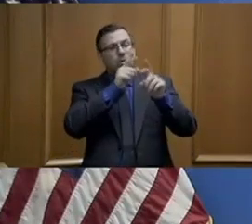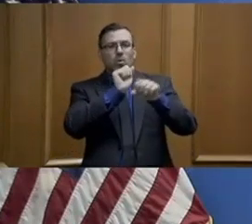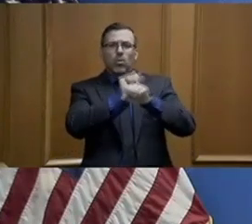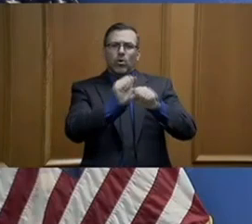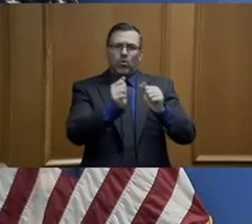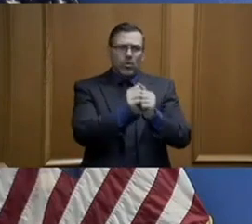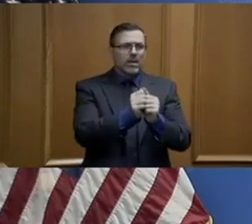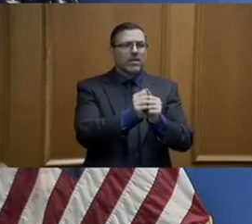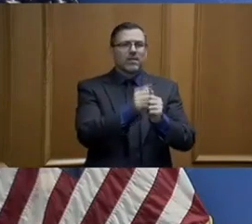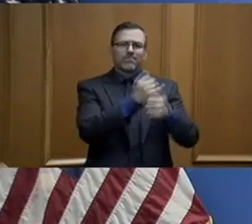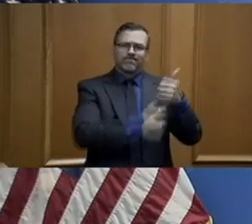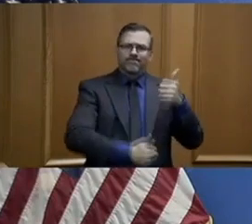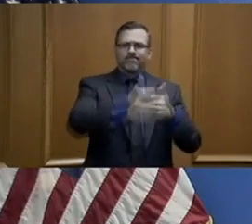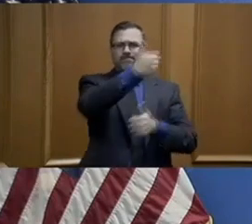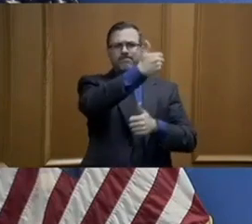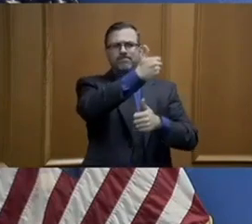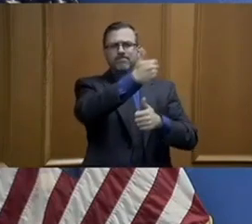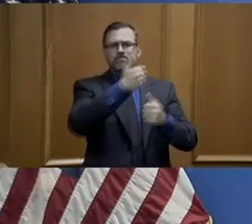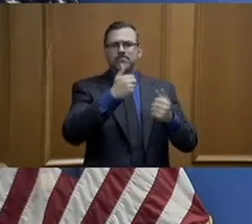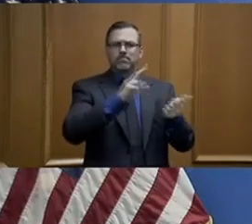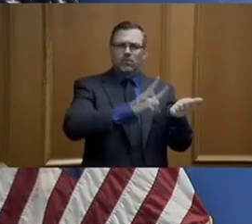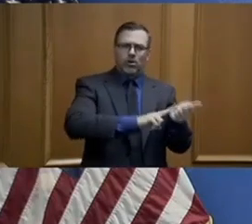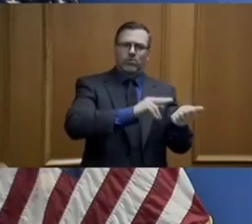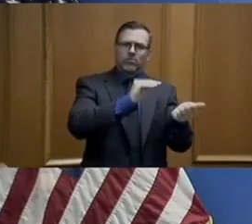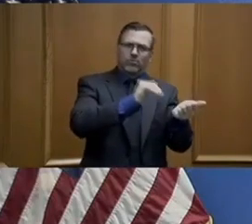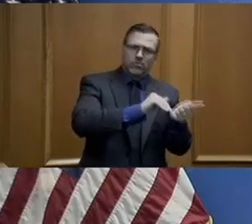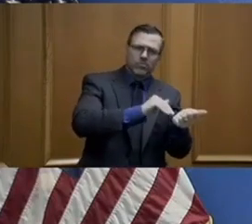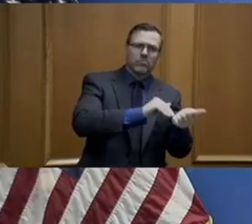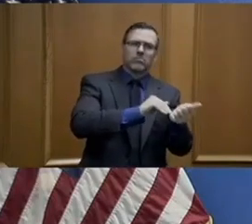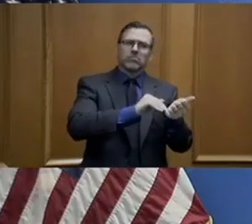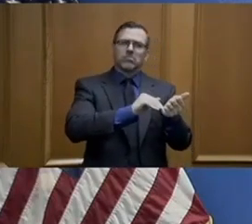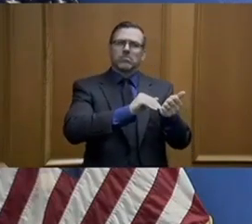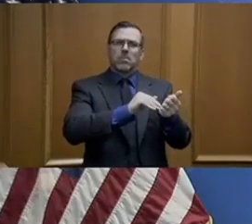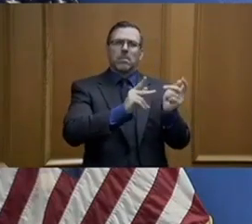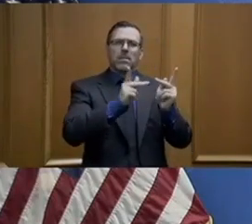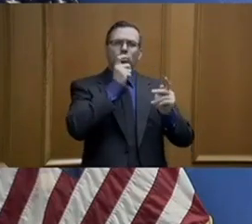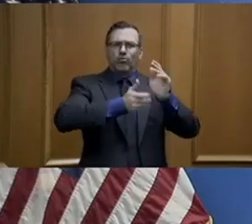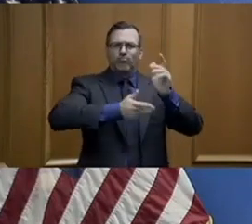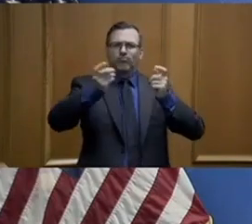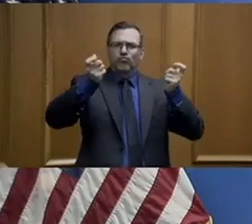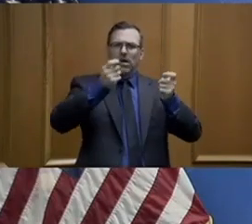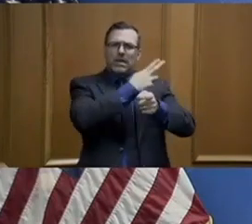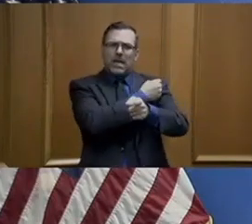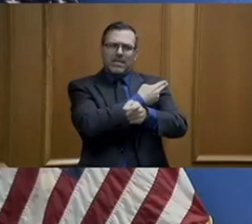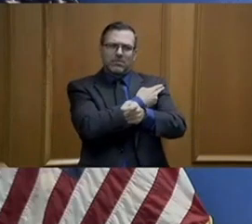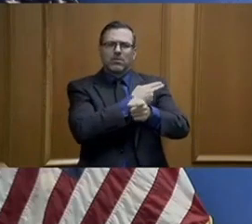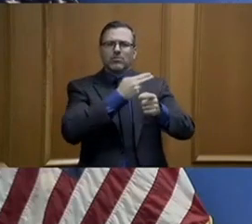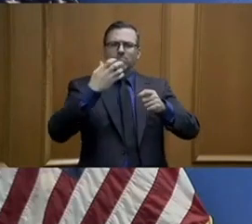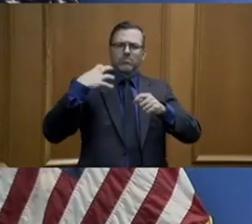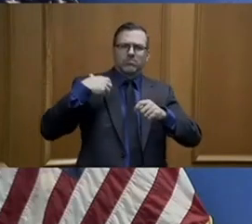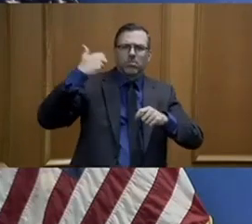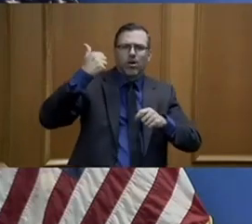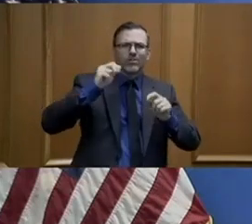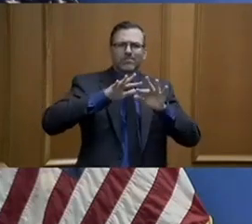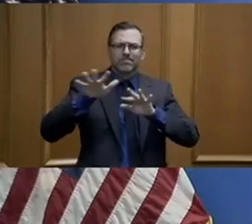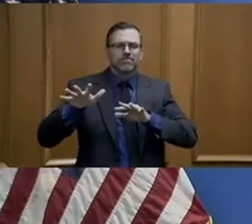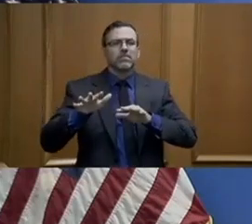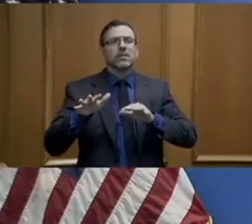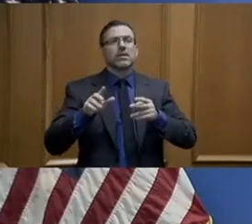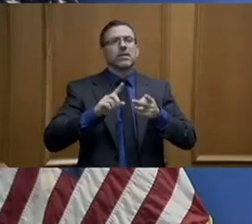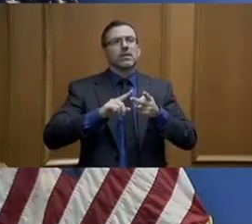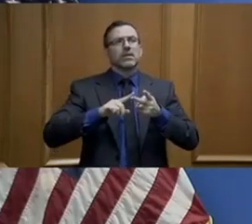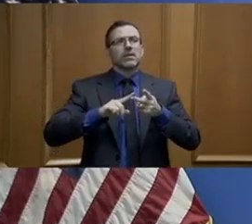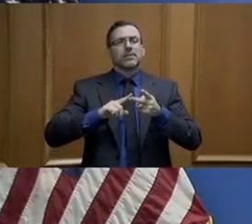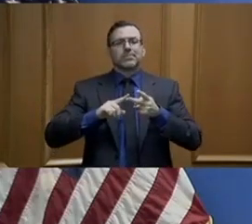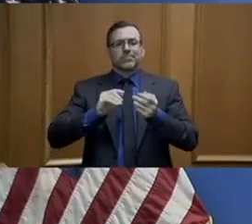officials to understand from their perspective what's most important with regard to capacity and healthcare facilities across the